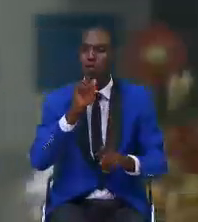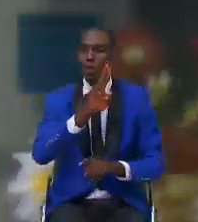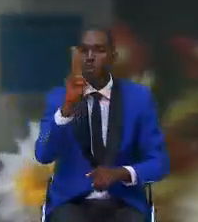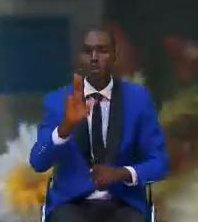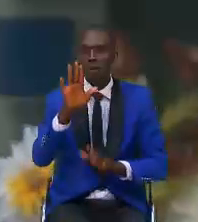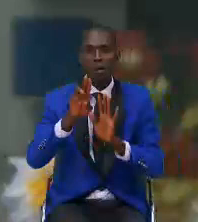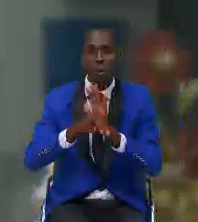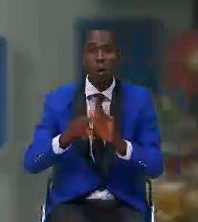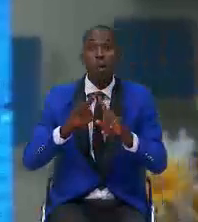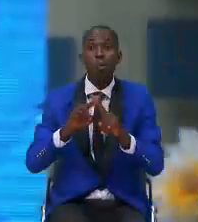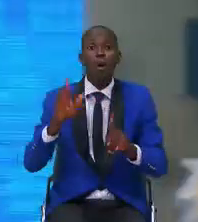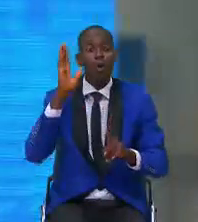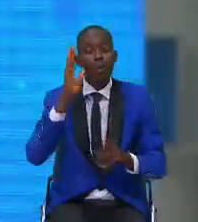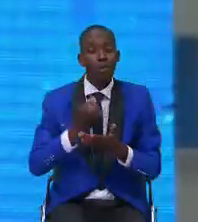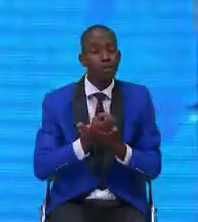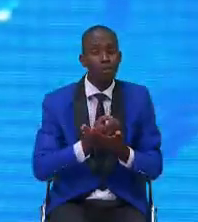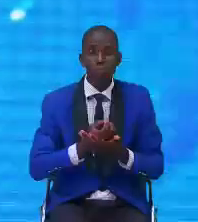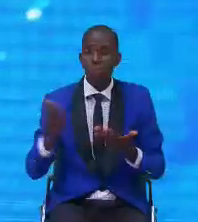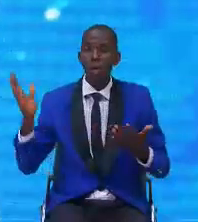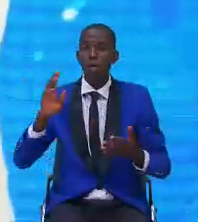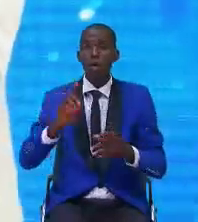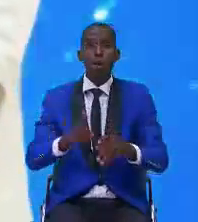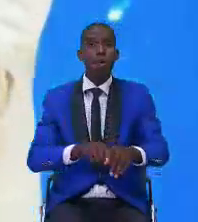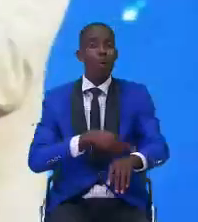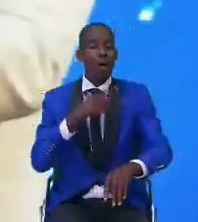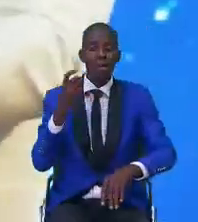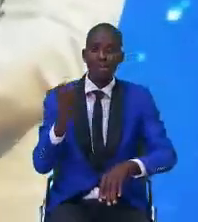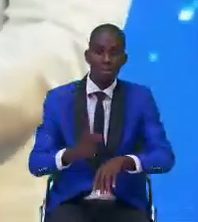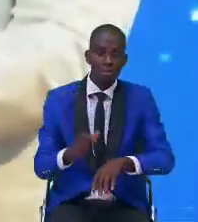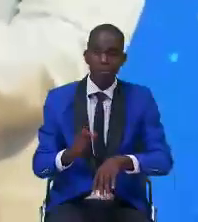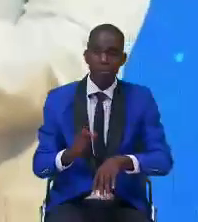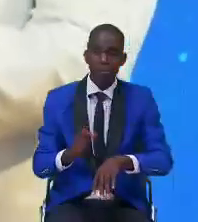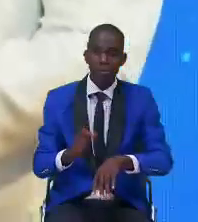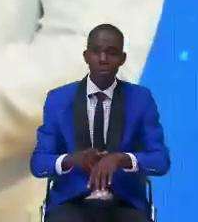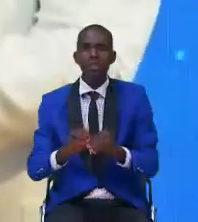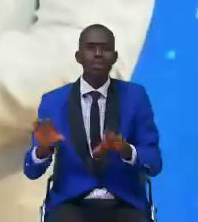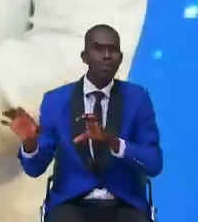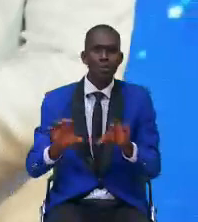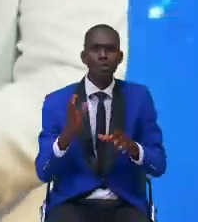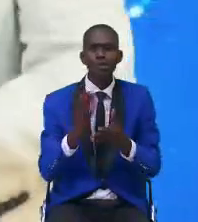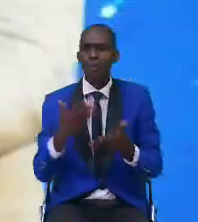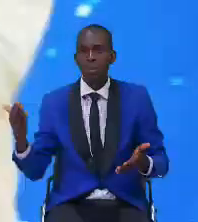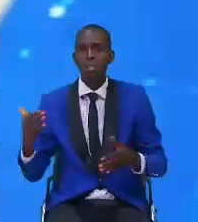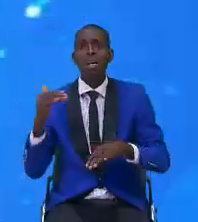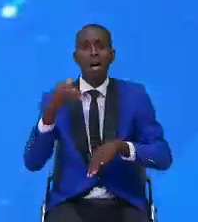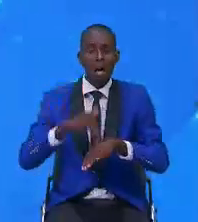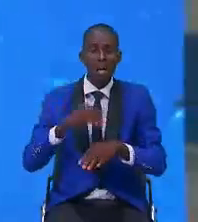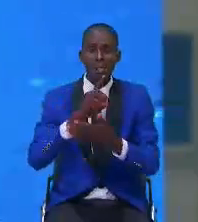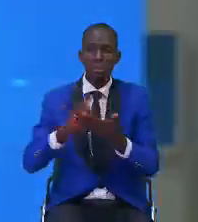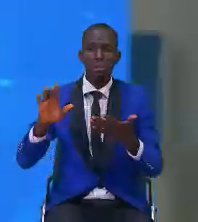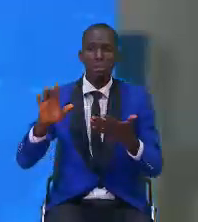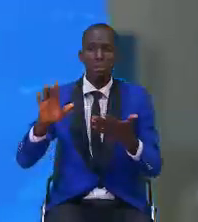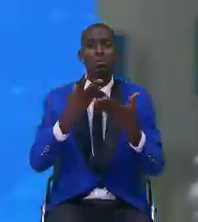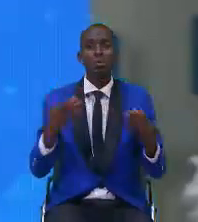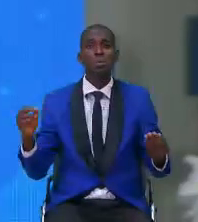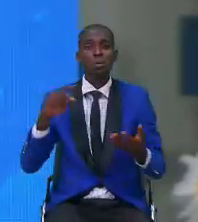that 5 minutes. They will spend all the time. They will worship, they sing, they hear the word. At the time